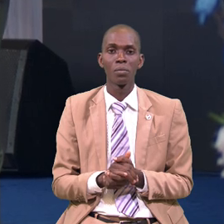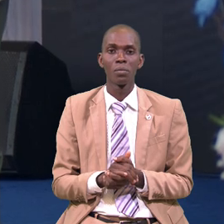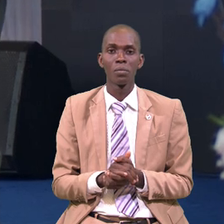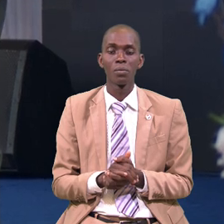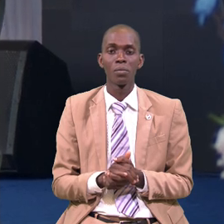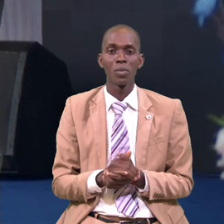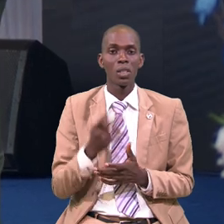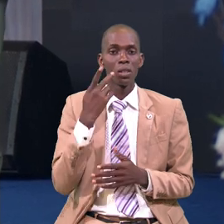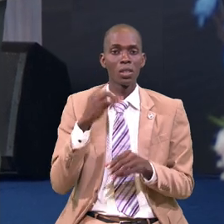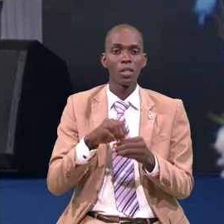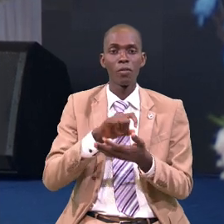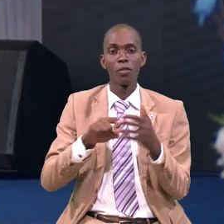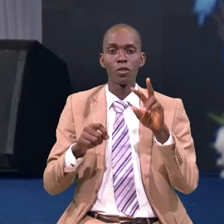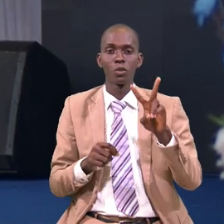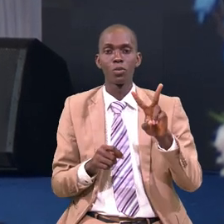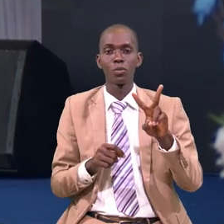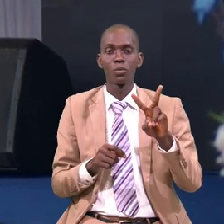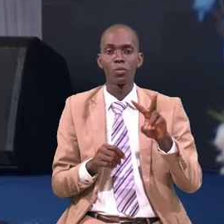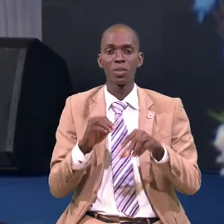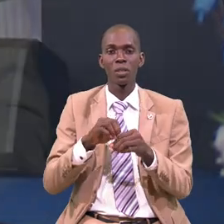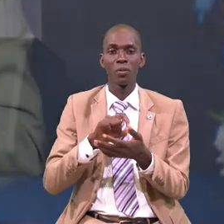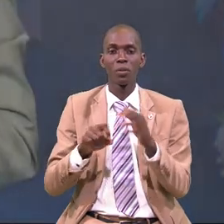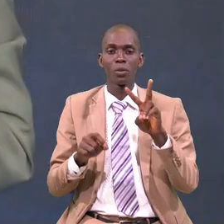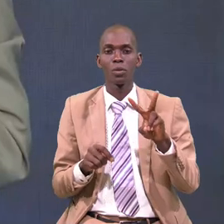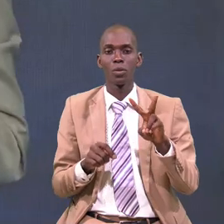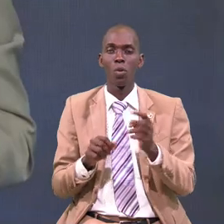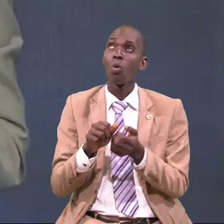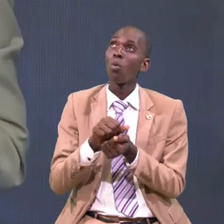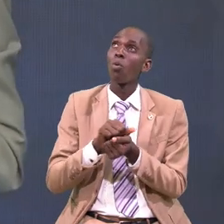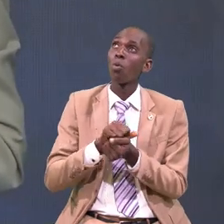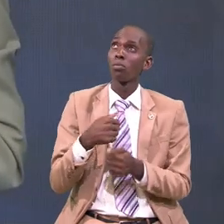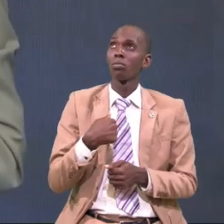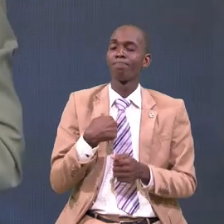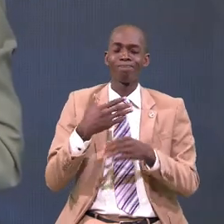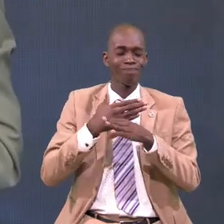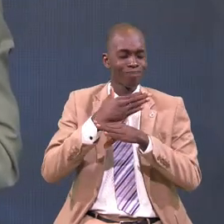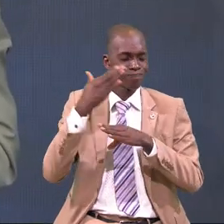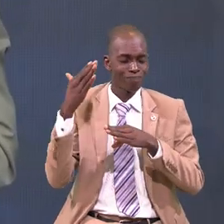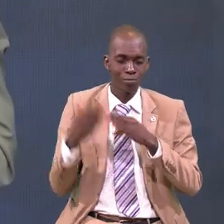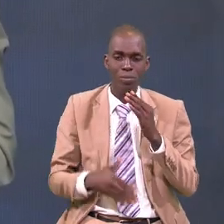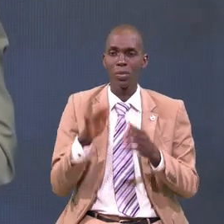Look at verse 2. In verse 2, it says, wash me thoroughly.